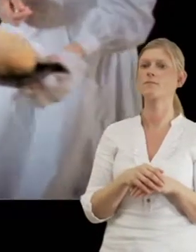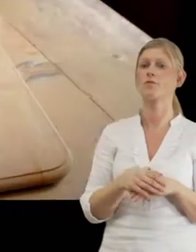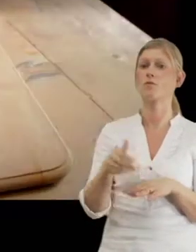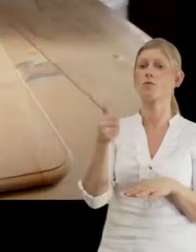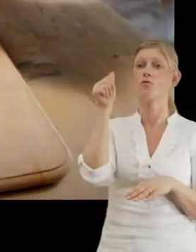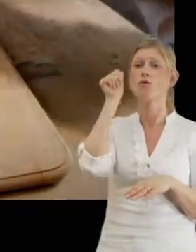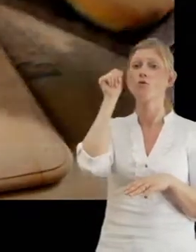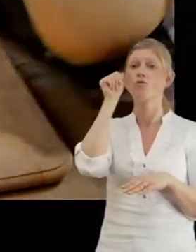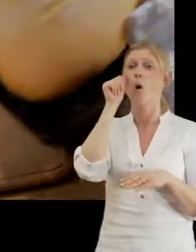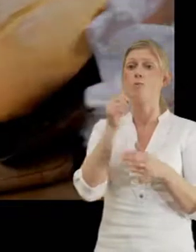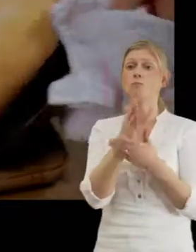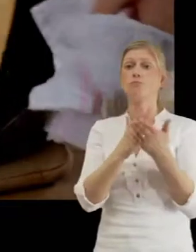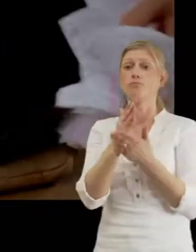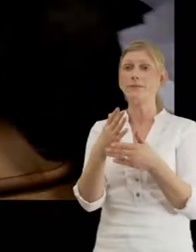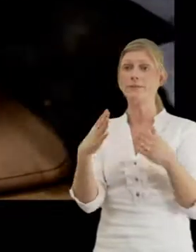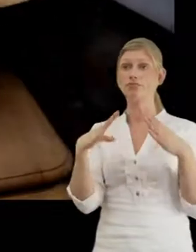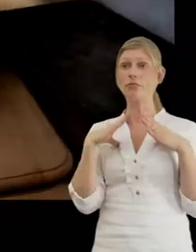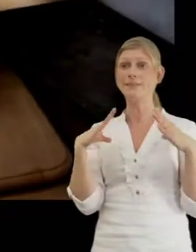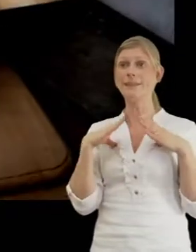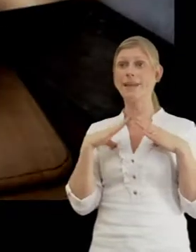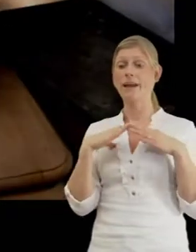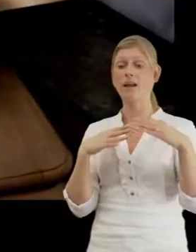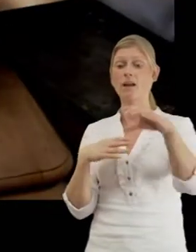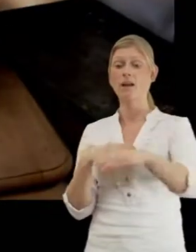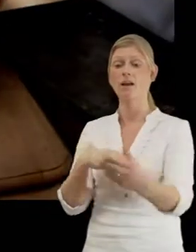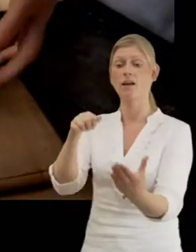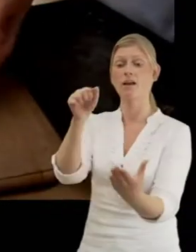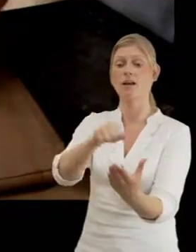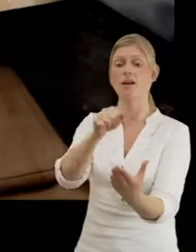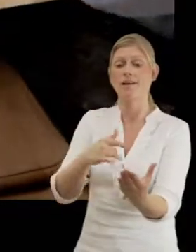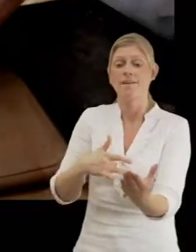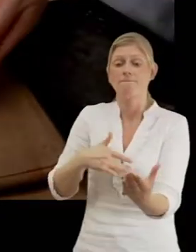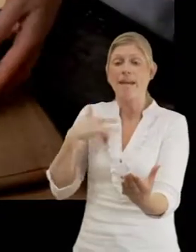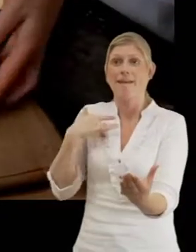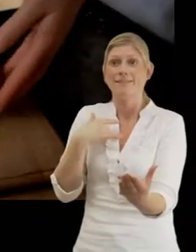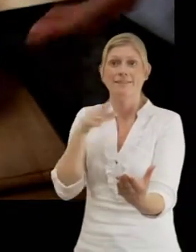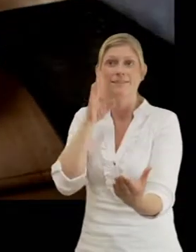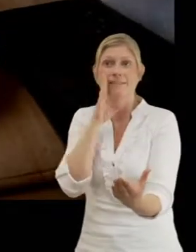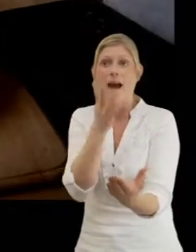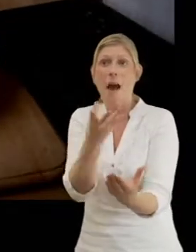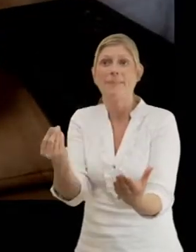You can also tell if the loaf is cooked by the hollow sound it makes when you tap